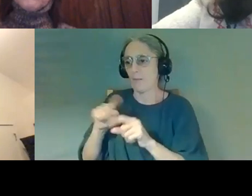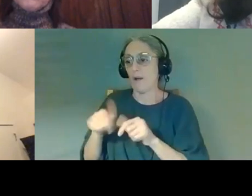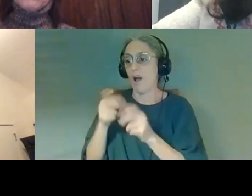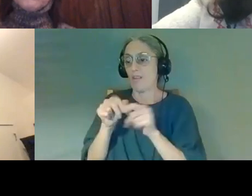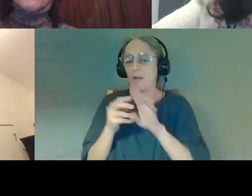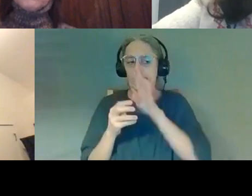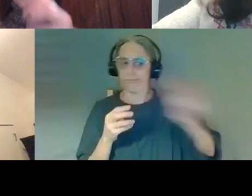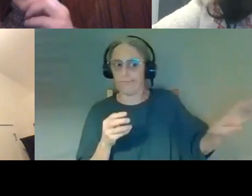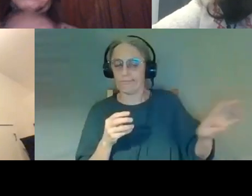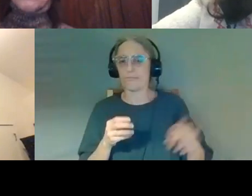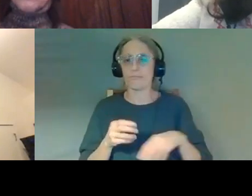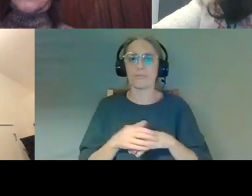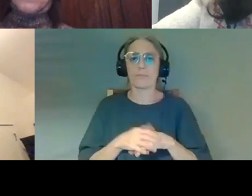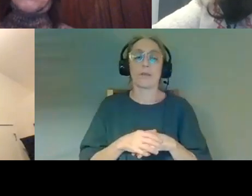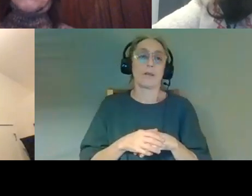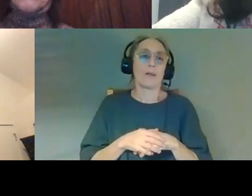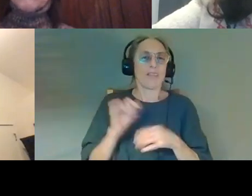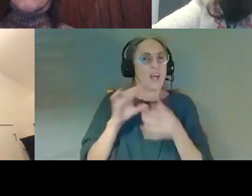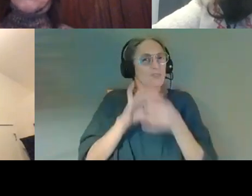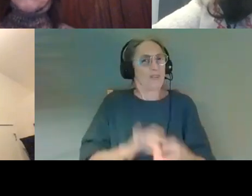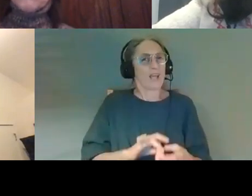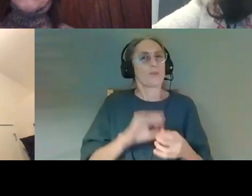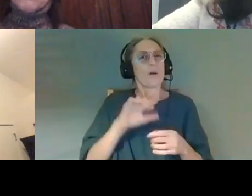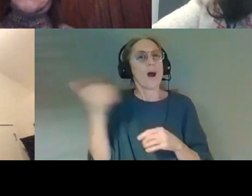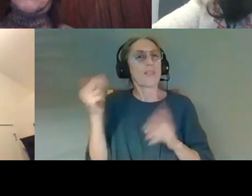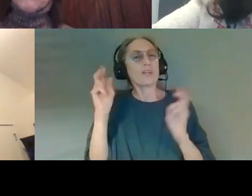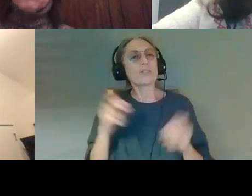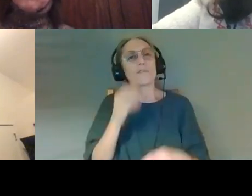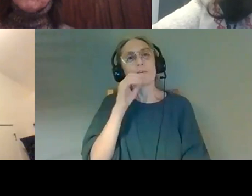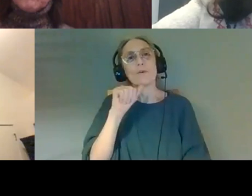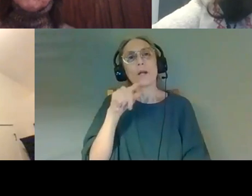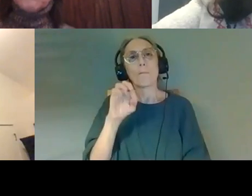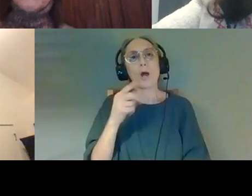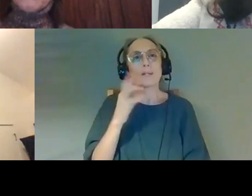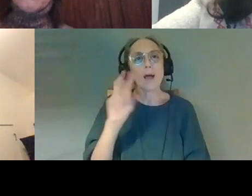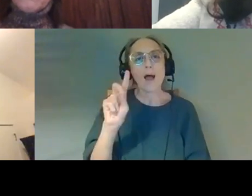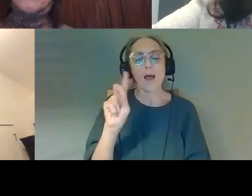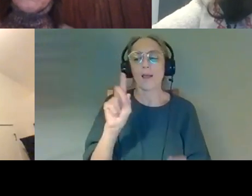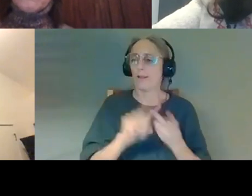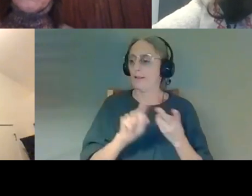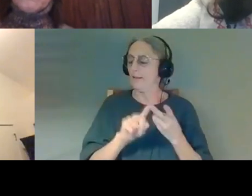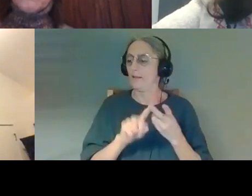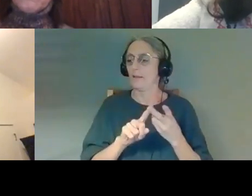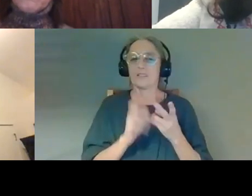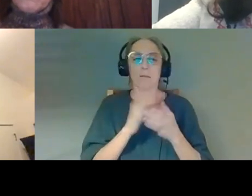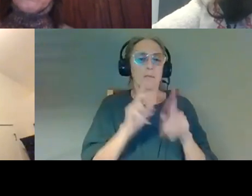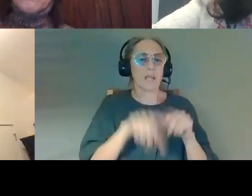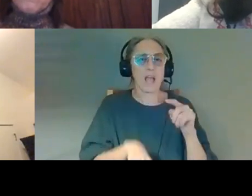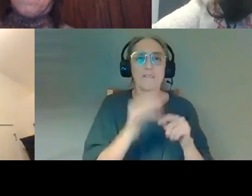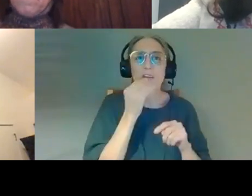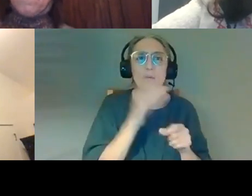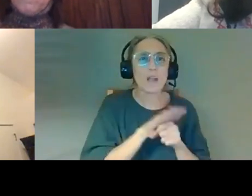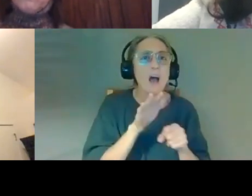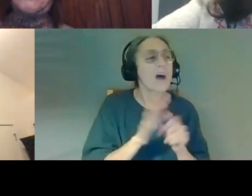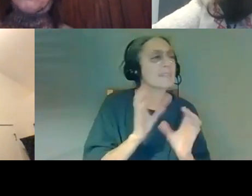about, whether it's food apartheid, exacerbating their access to food, or as Ruth said, whether it's them traveling to